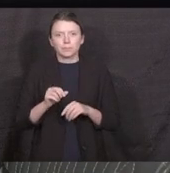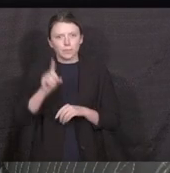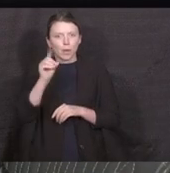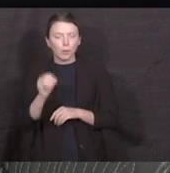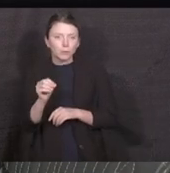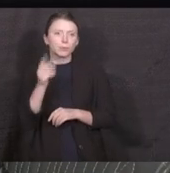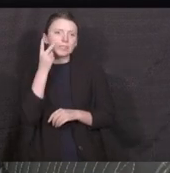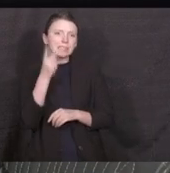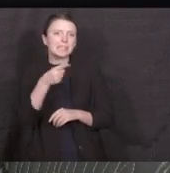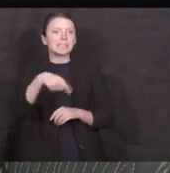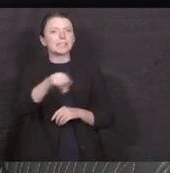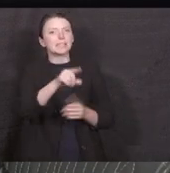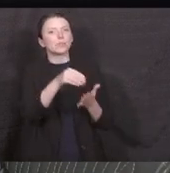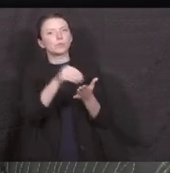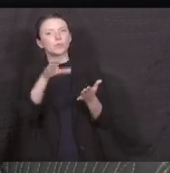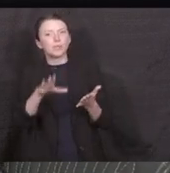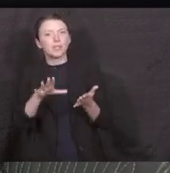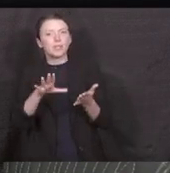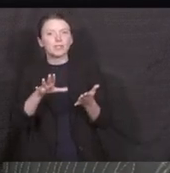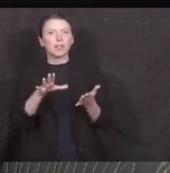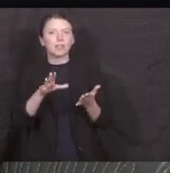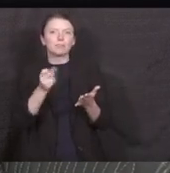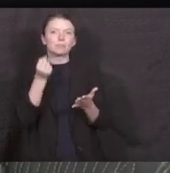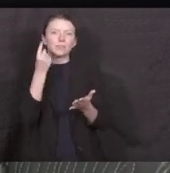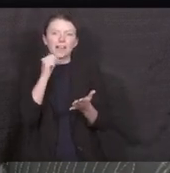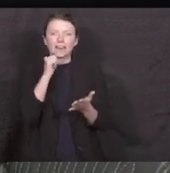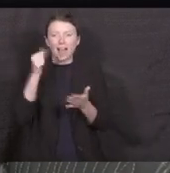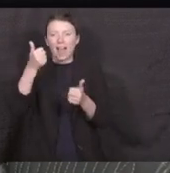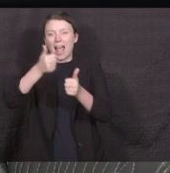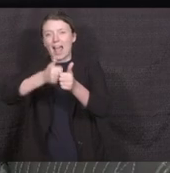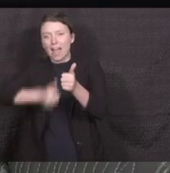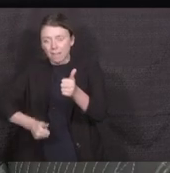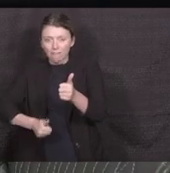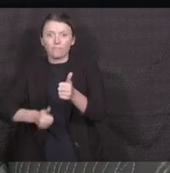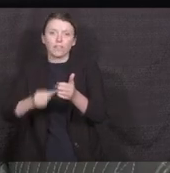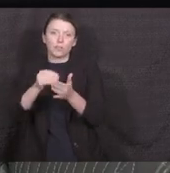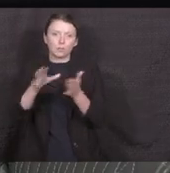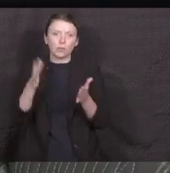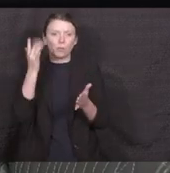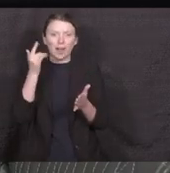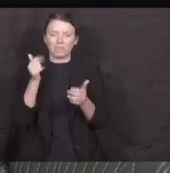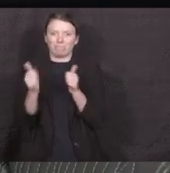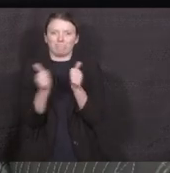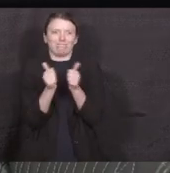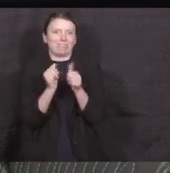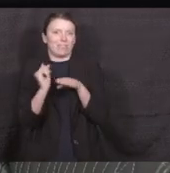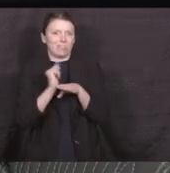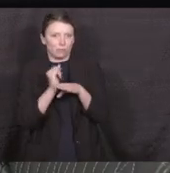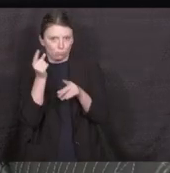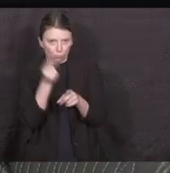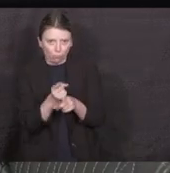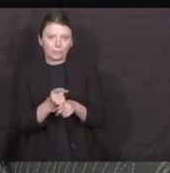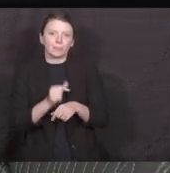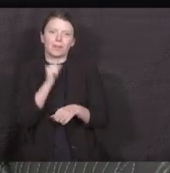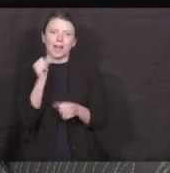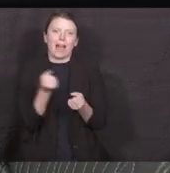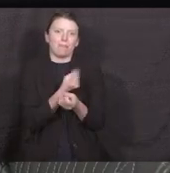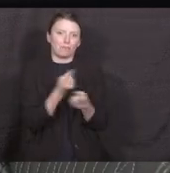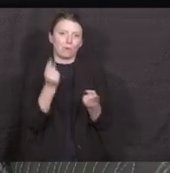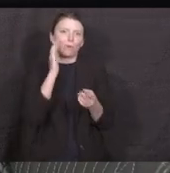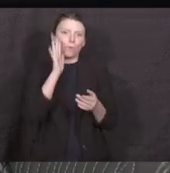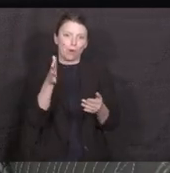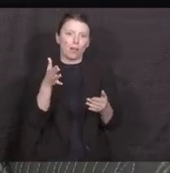these students who are, not every single student, because it's a super competitive industry and not everybody makes it